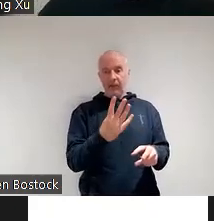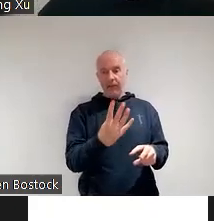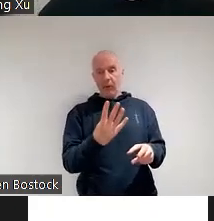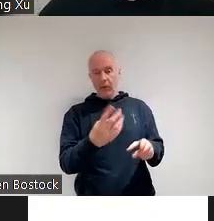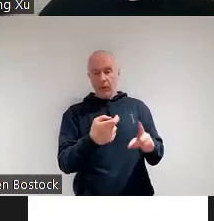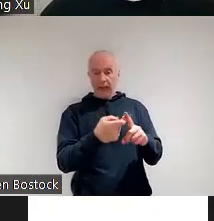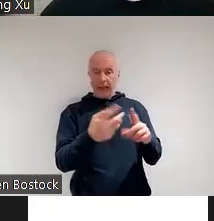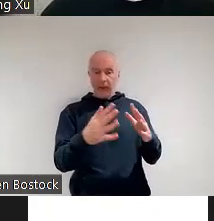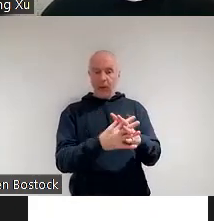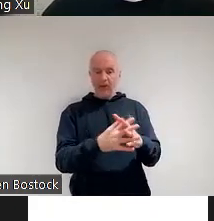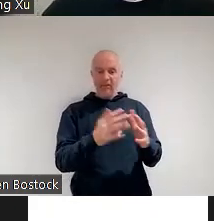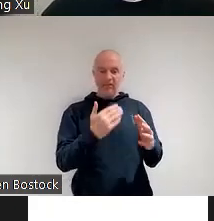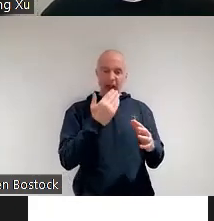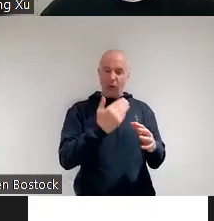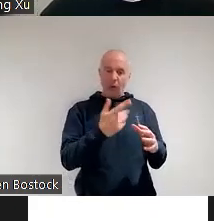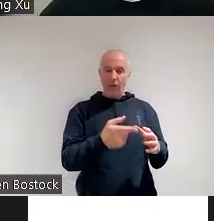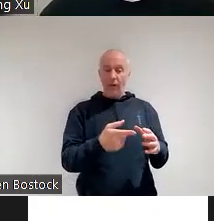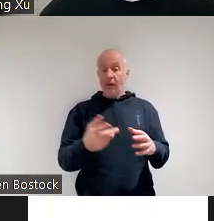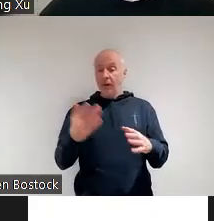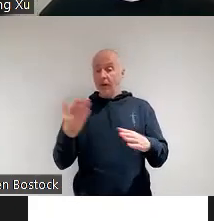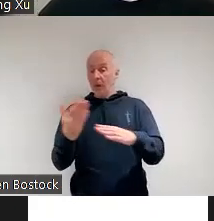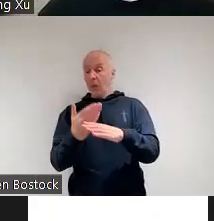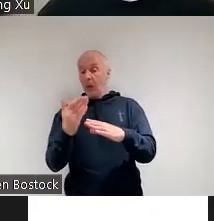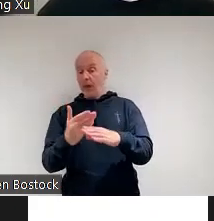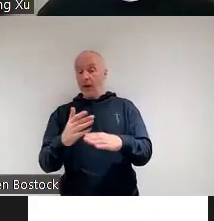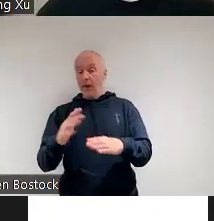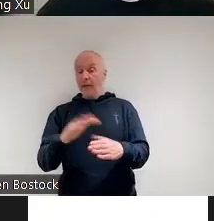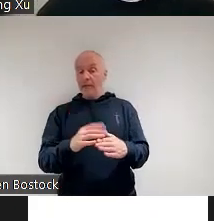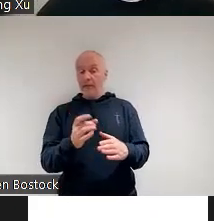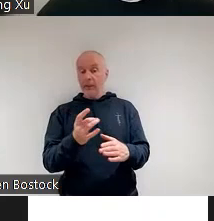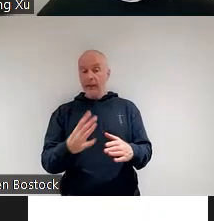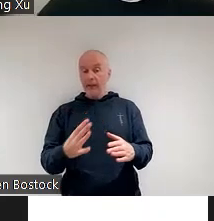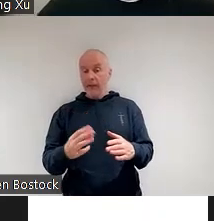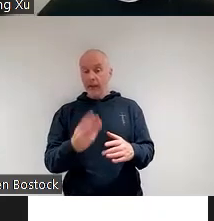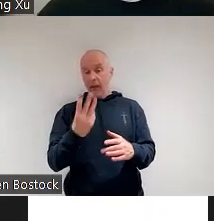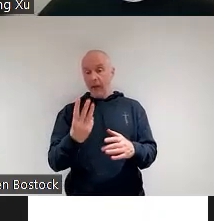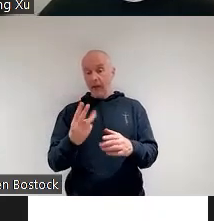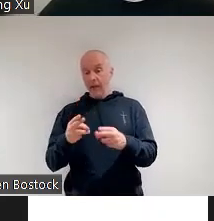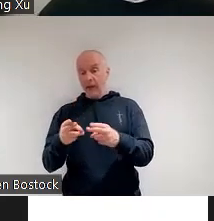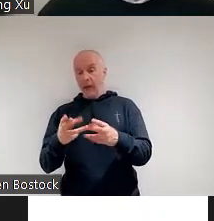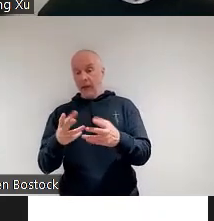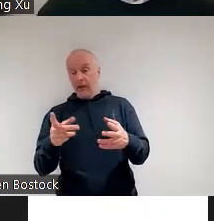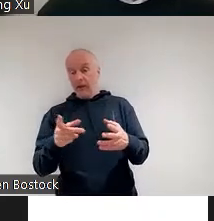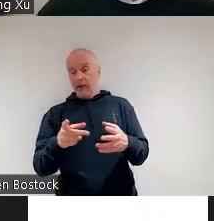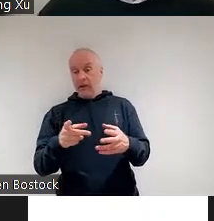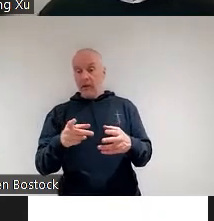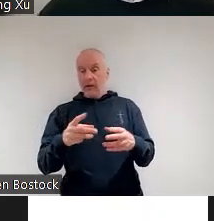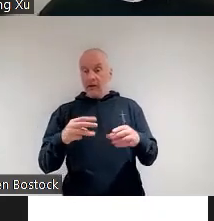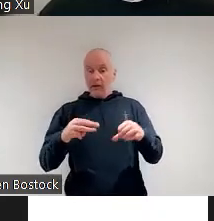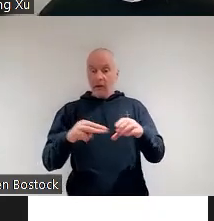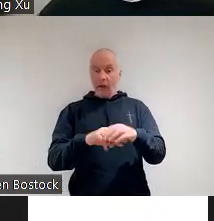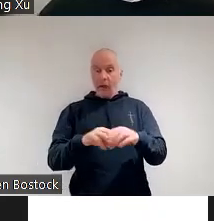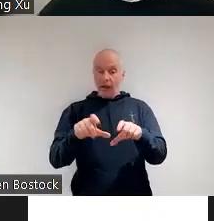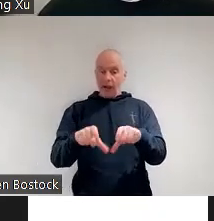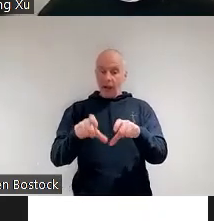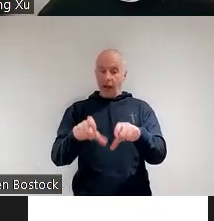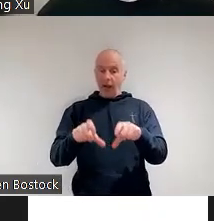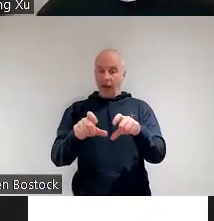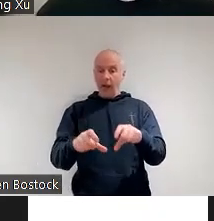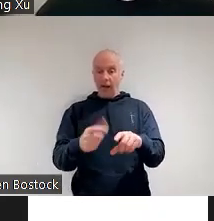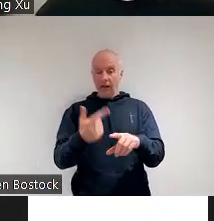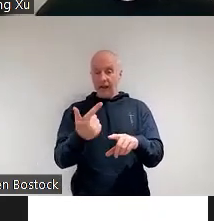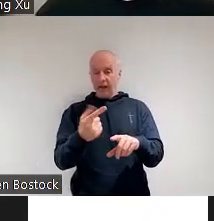sufficient. Workplace, normally they will install single phase or 3-phase AC chargers because you stay there long enough. You don't need a DC